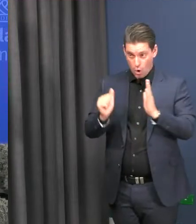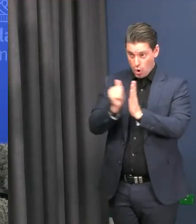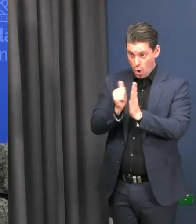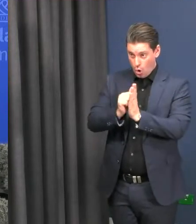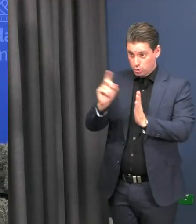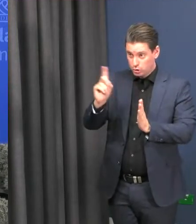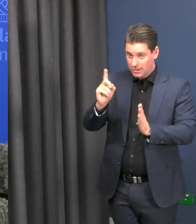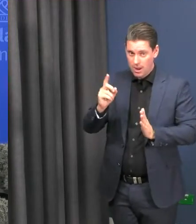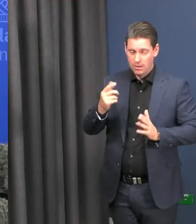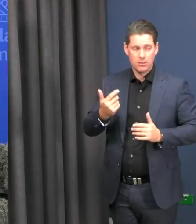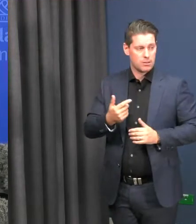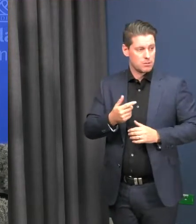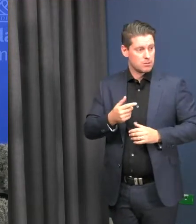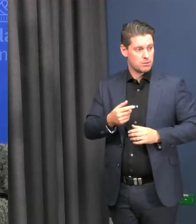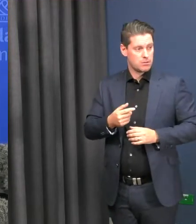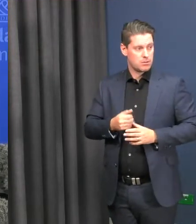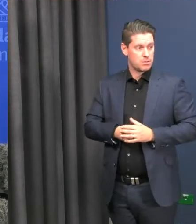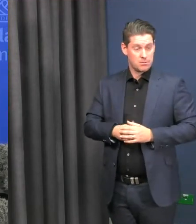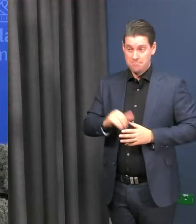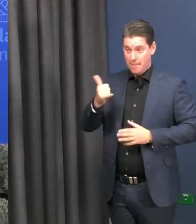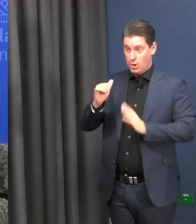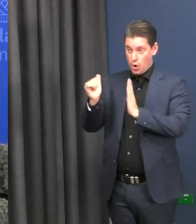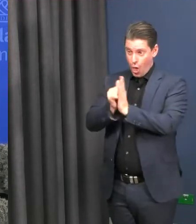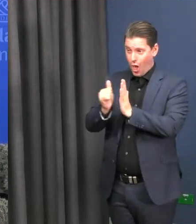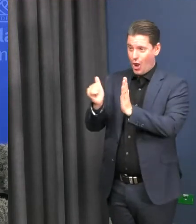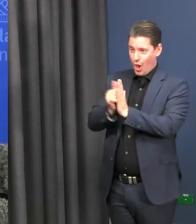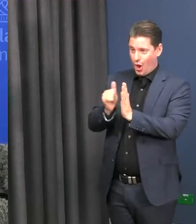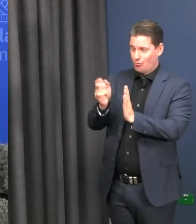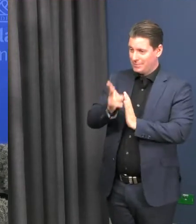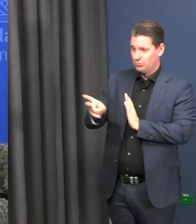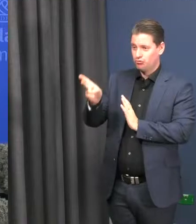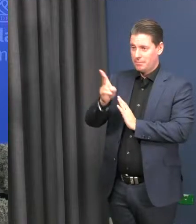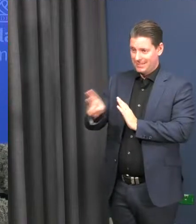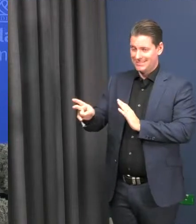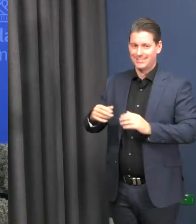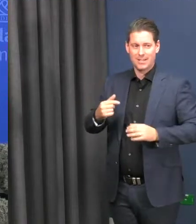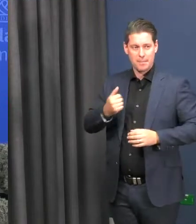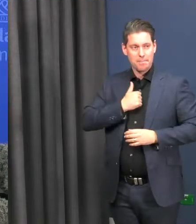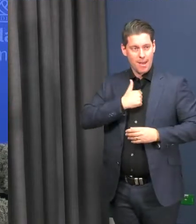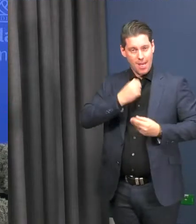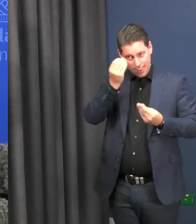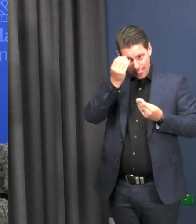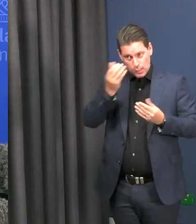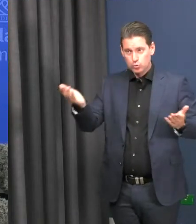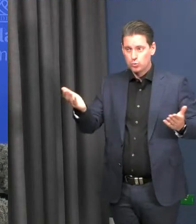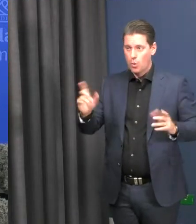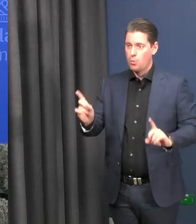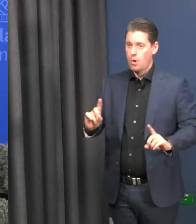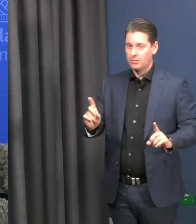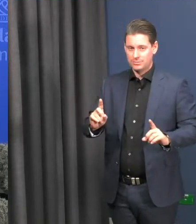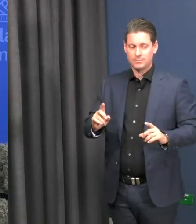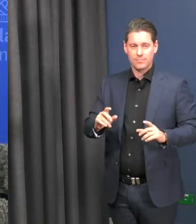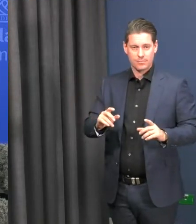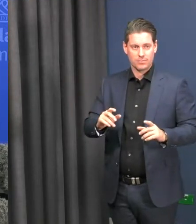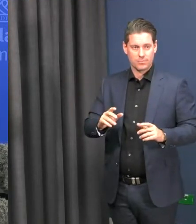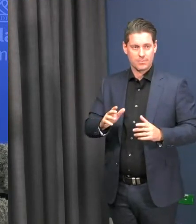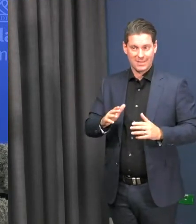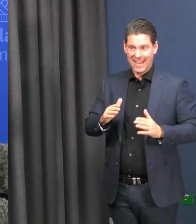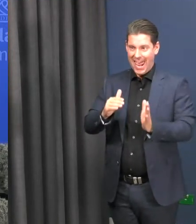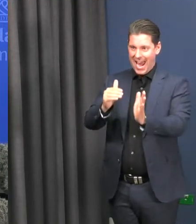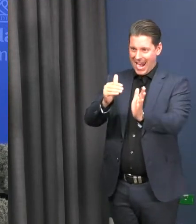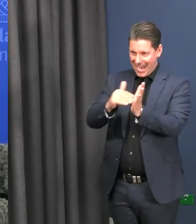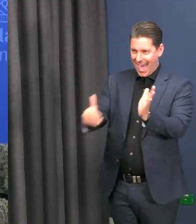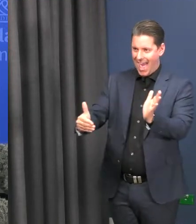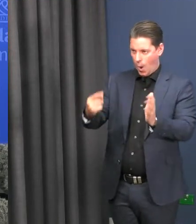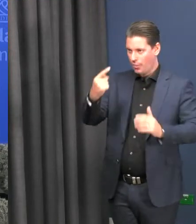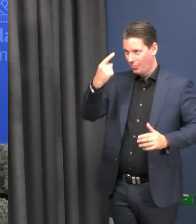possibility? There may be multiple door knockings, but my advice to people is it's definitely, now's the time to